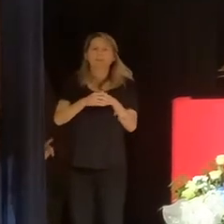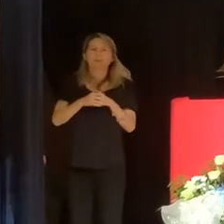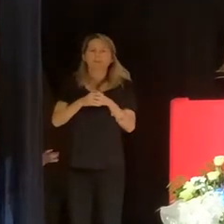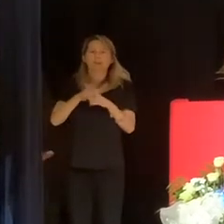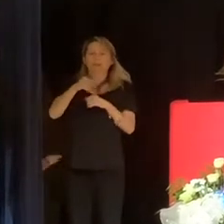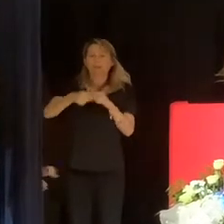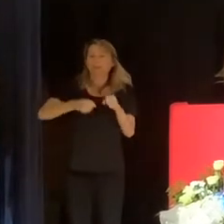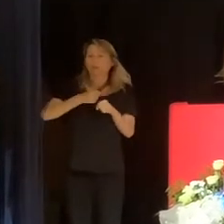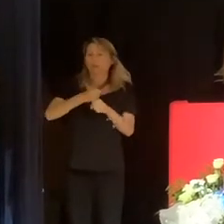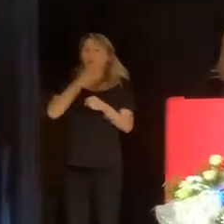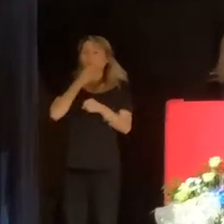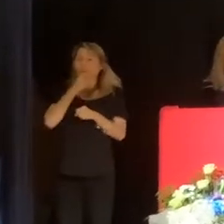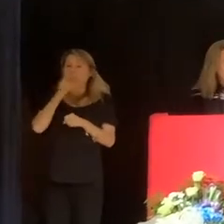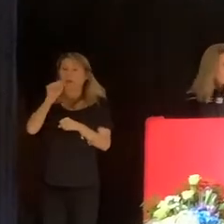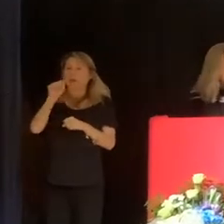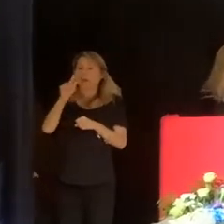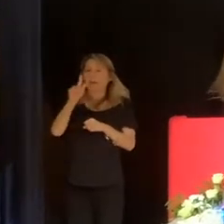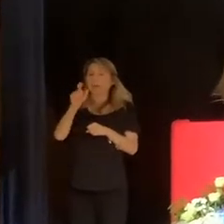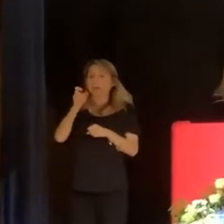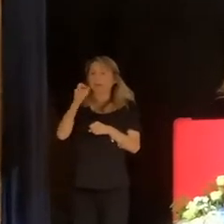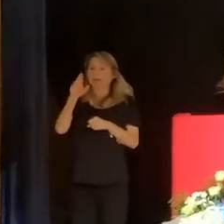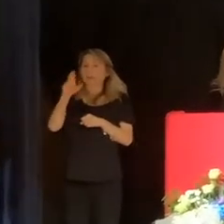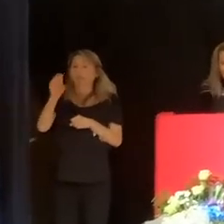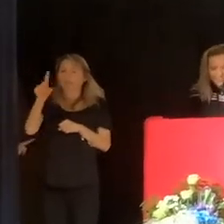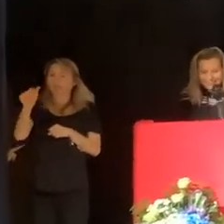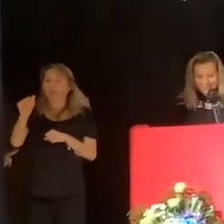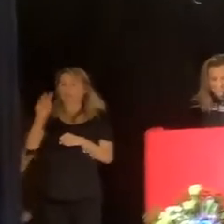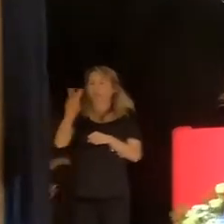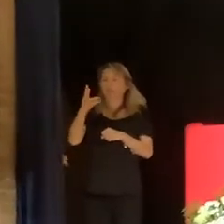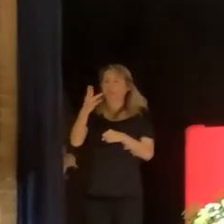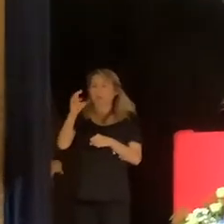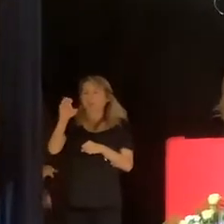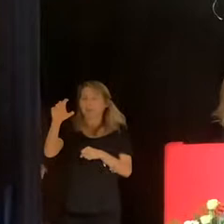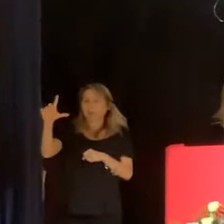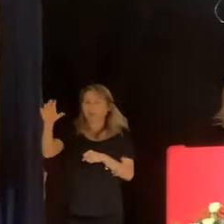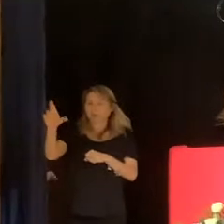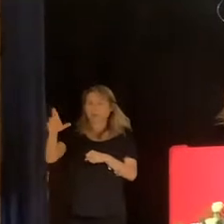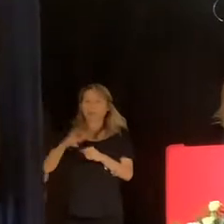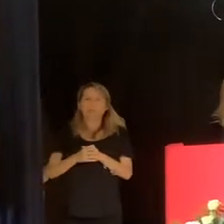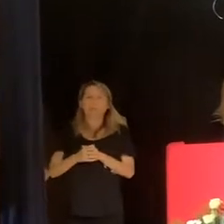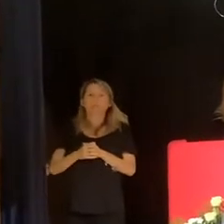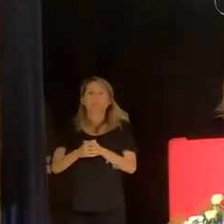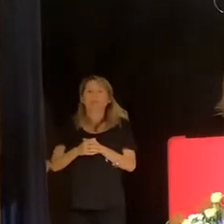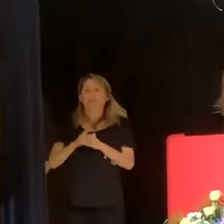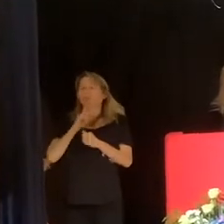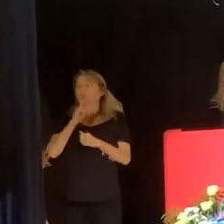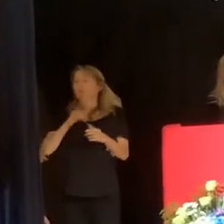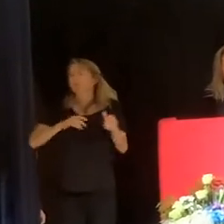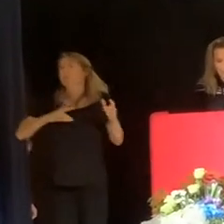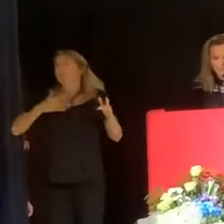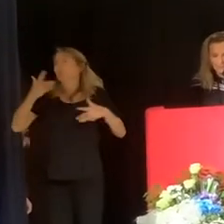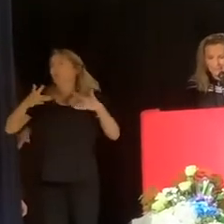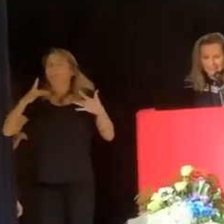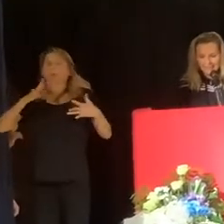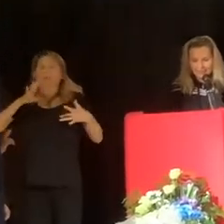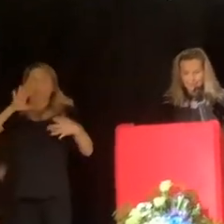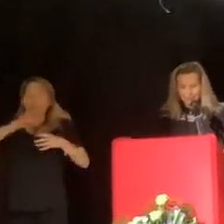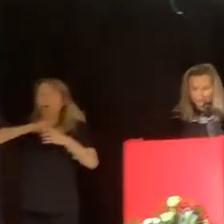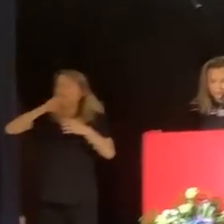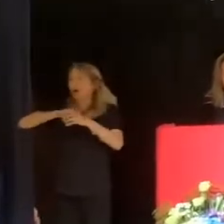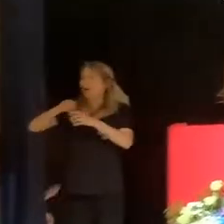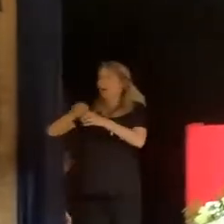2022 recipient is Alexandra Wheeler. Alex's enthusiastic participation in school activities